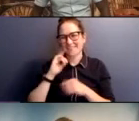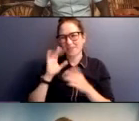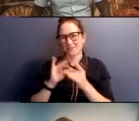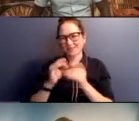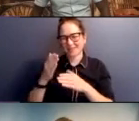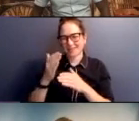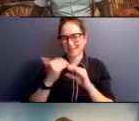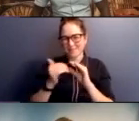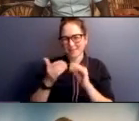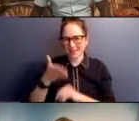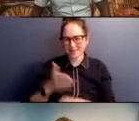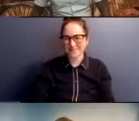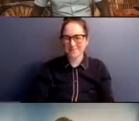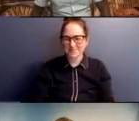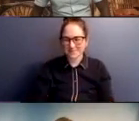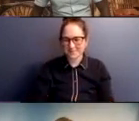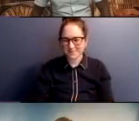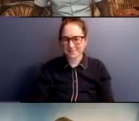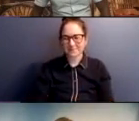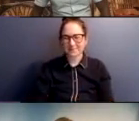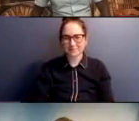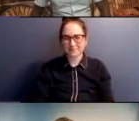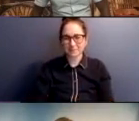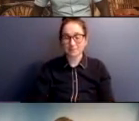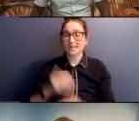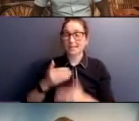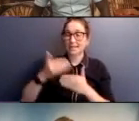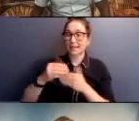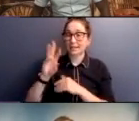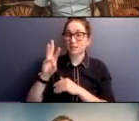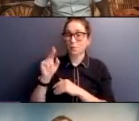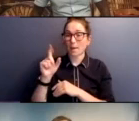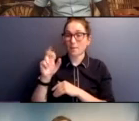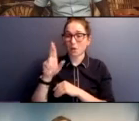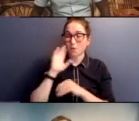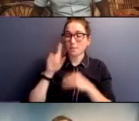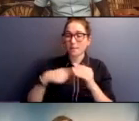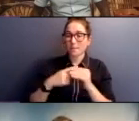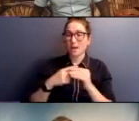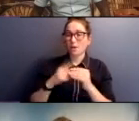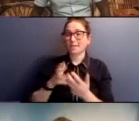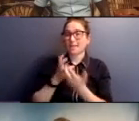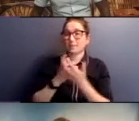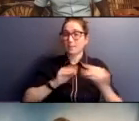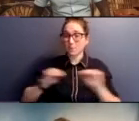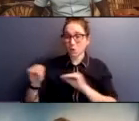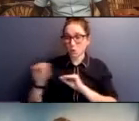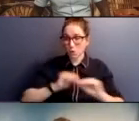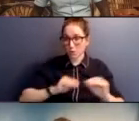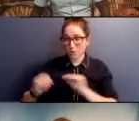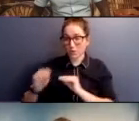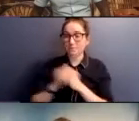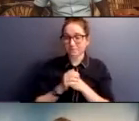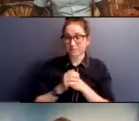the chat. And so our next webinar will be about adaptive movements. So we